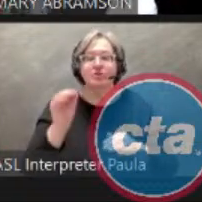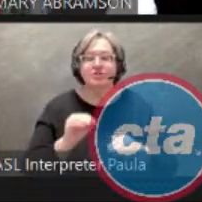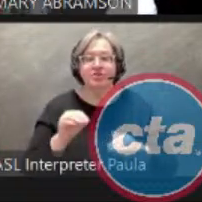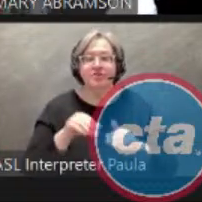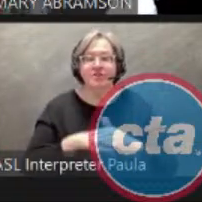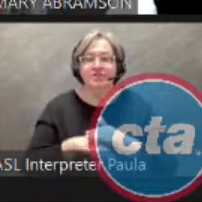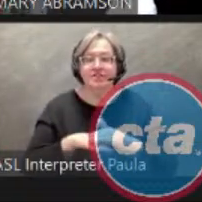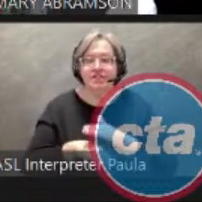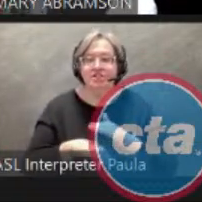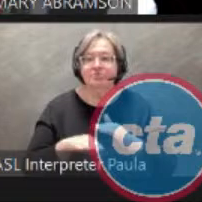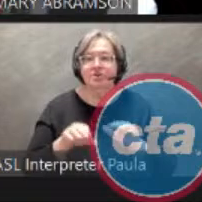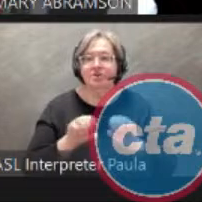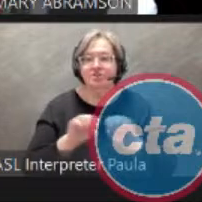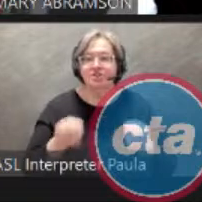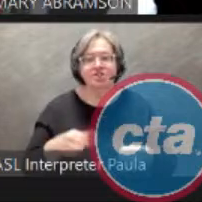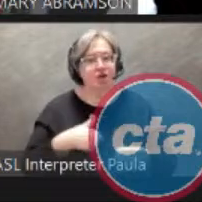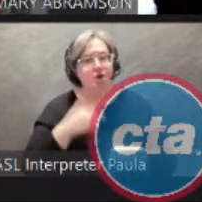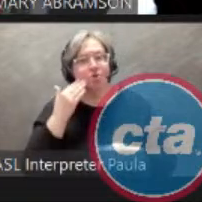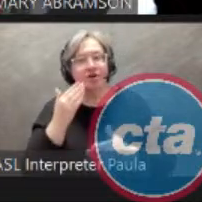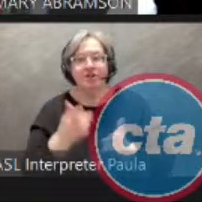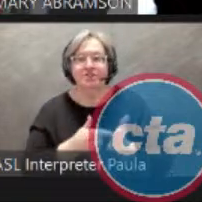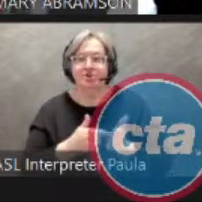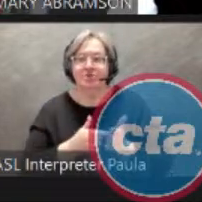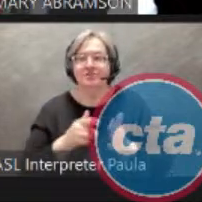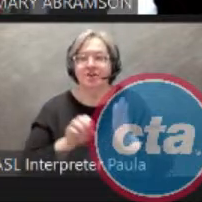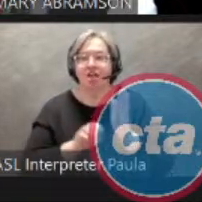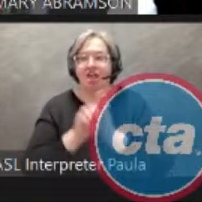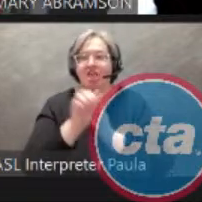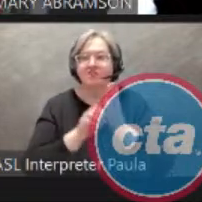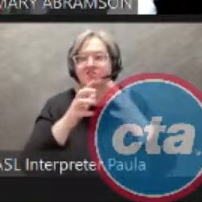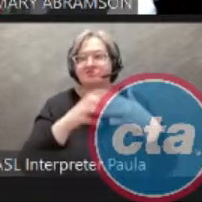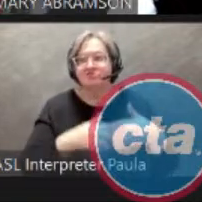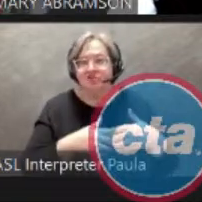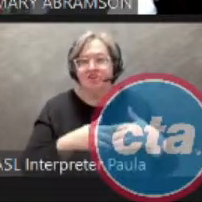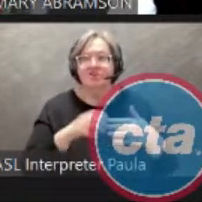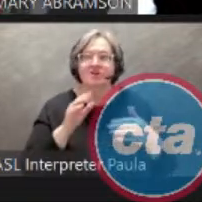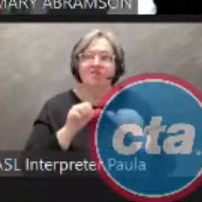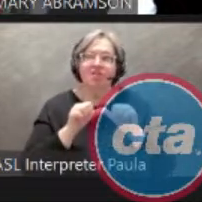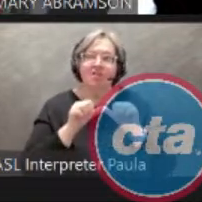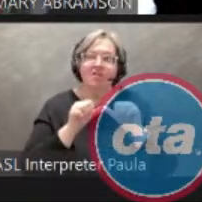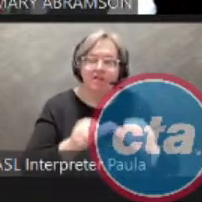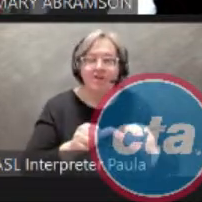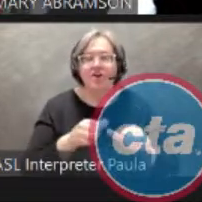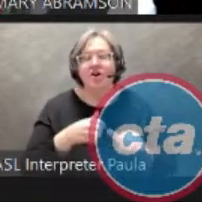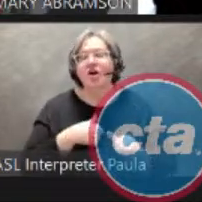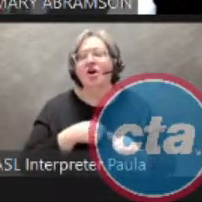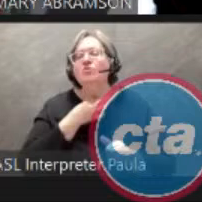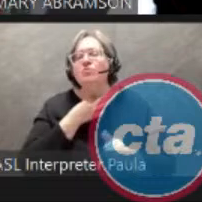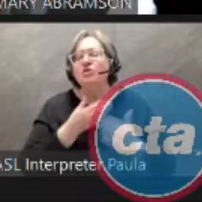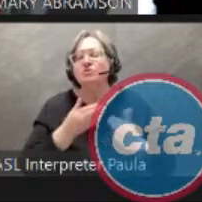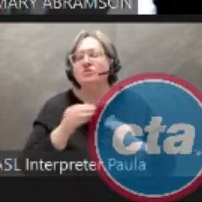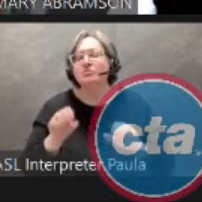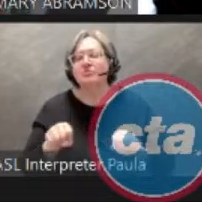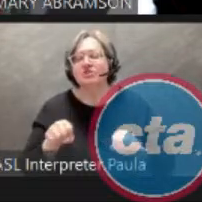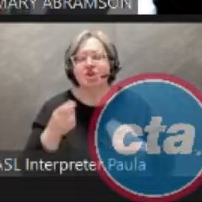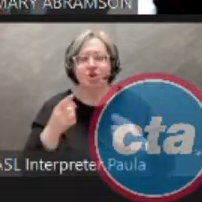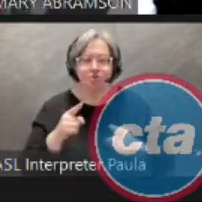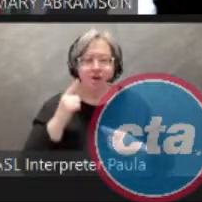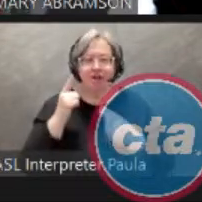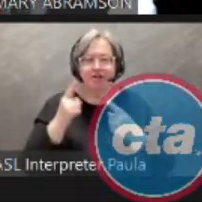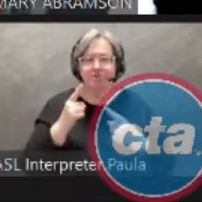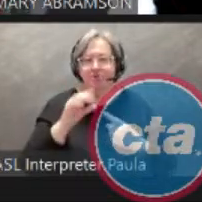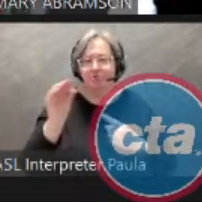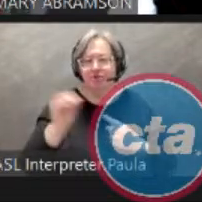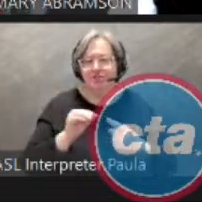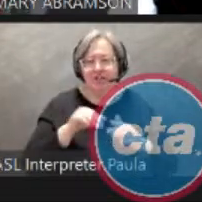sometimes the elevators go down, sometimes they go down for like more significant periods of time. I was wondering if it'd be possible, when considering like percent accessible,